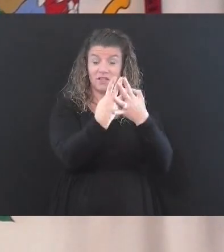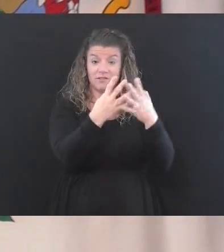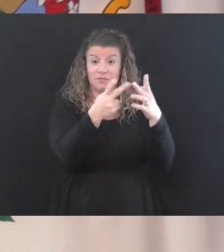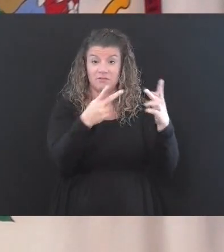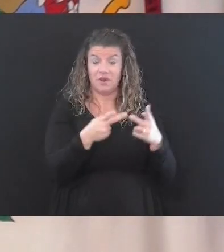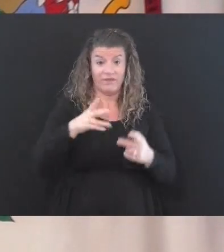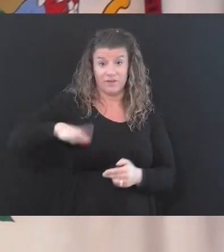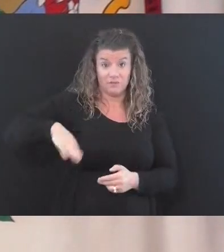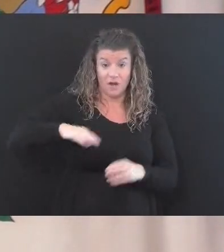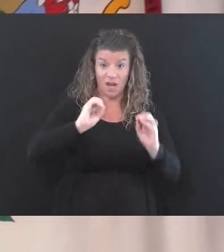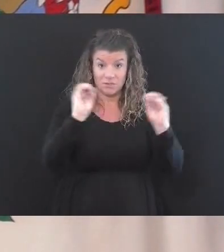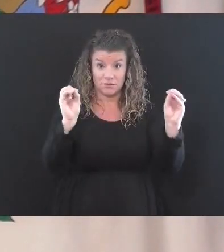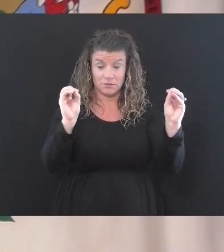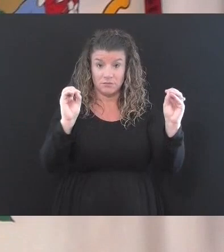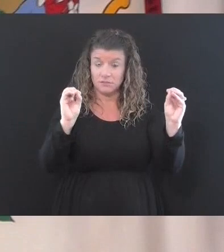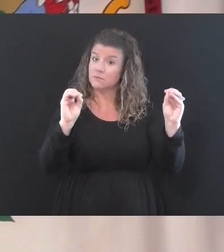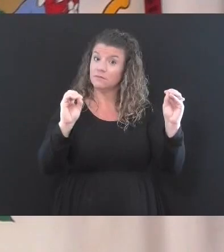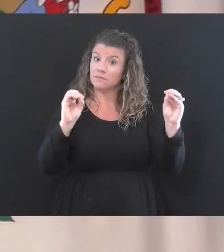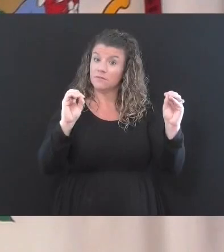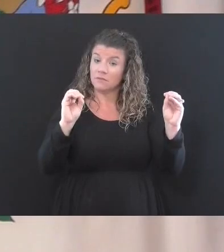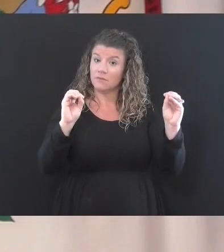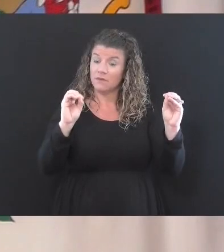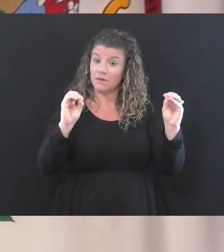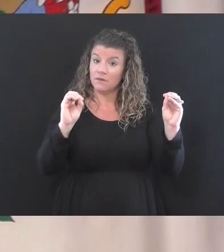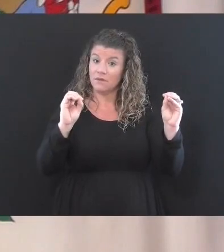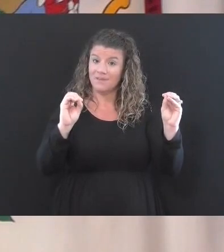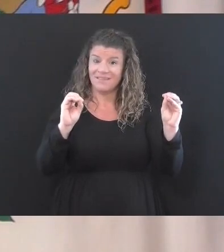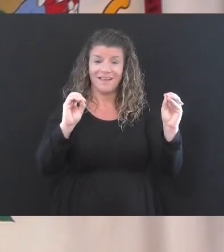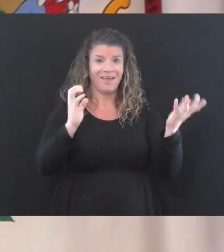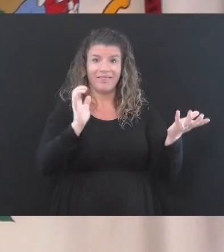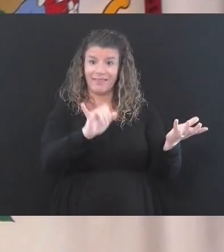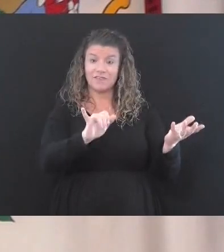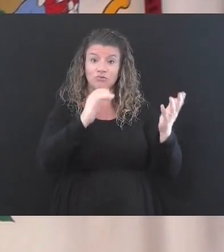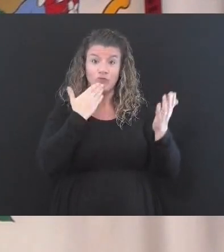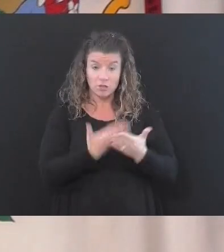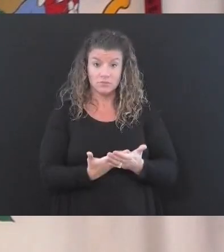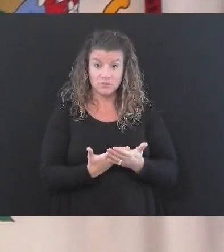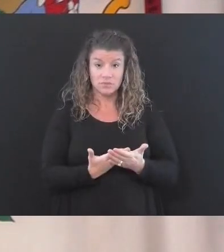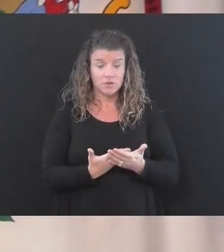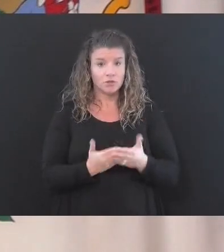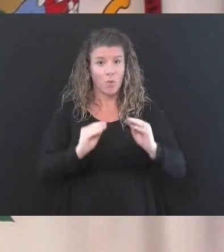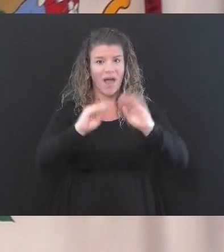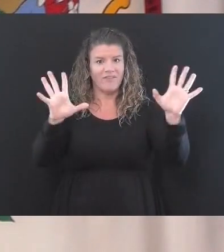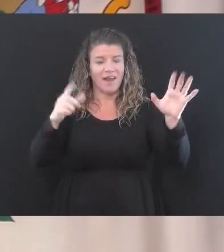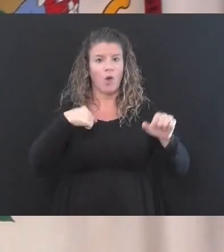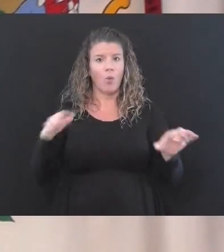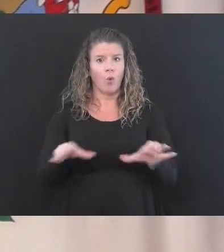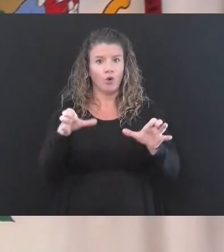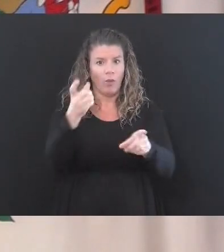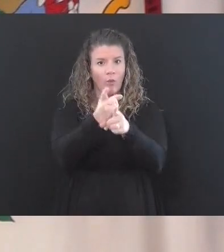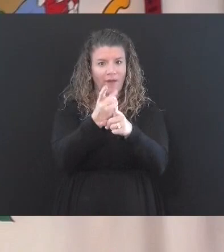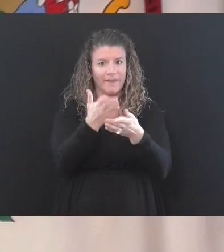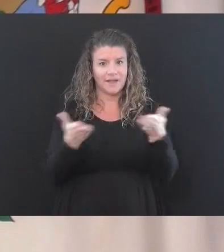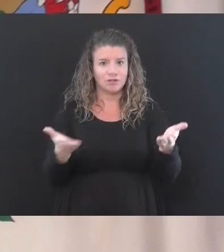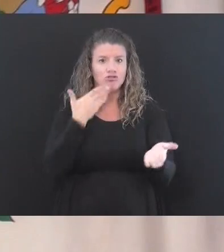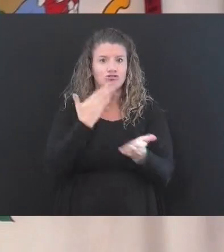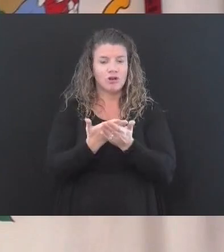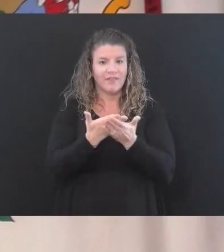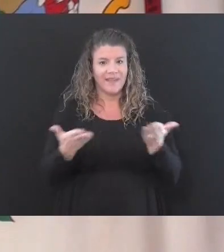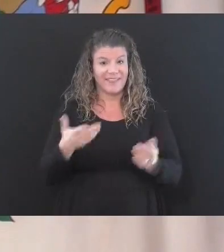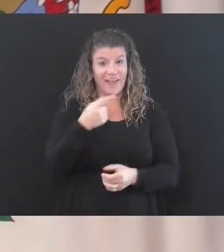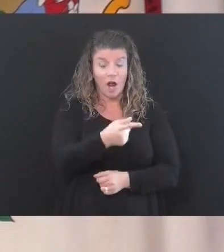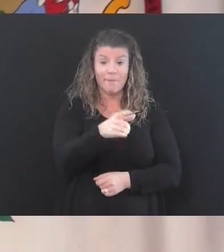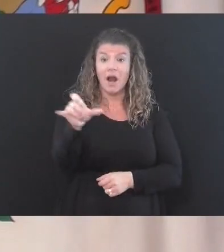facilities. That's really a major plus. So evidently we're doing a lot of good things, but at the